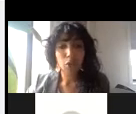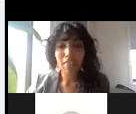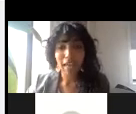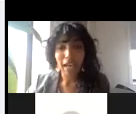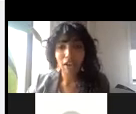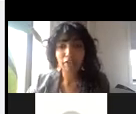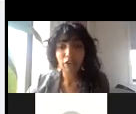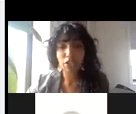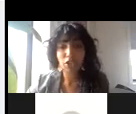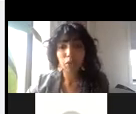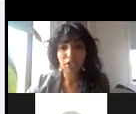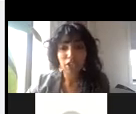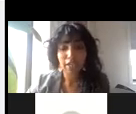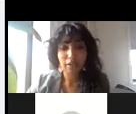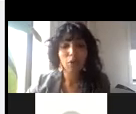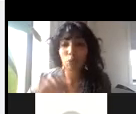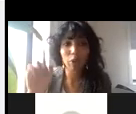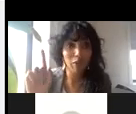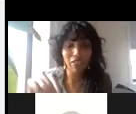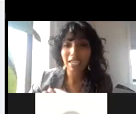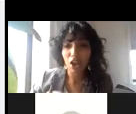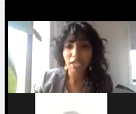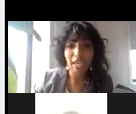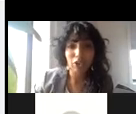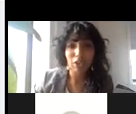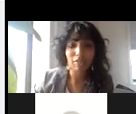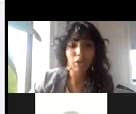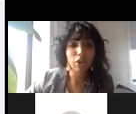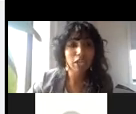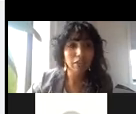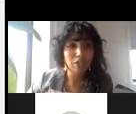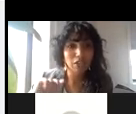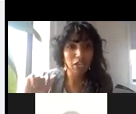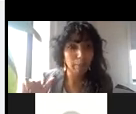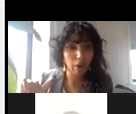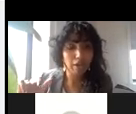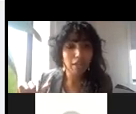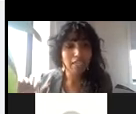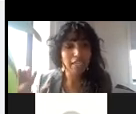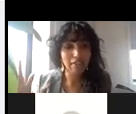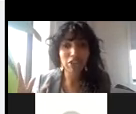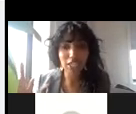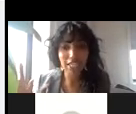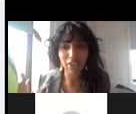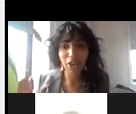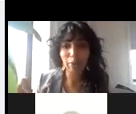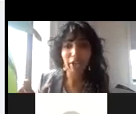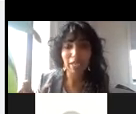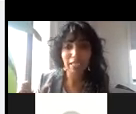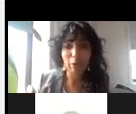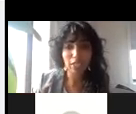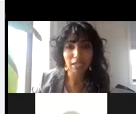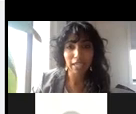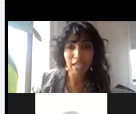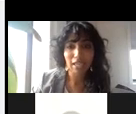So with that, our first question, or with that on a technical level, we're going to use a Jamboard to kind of vision together. And Miriam